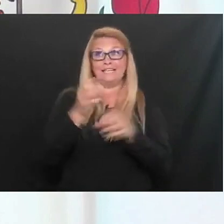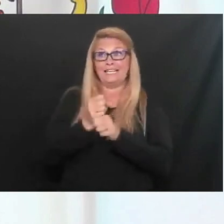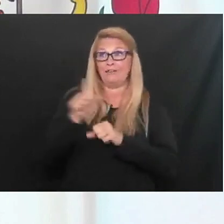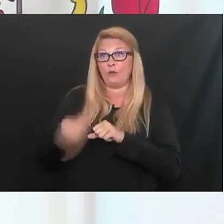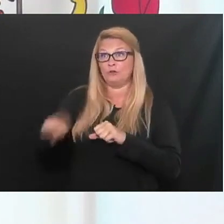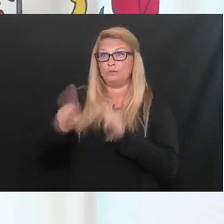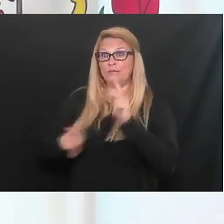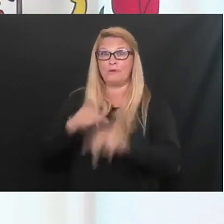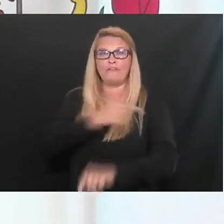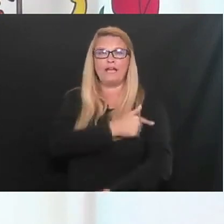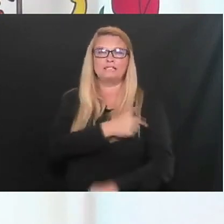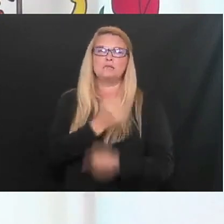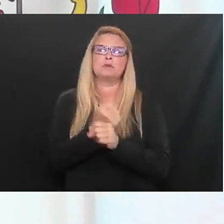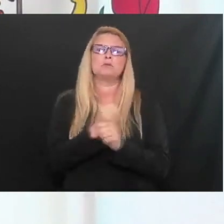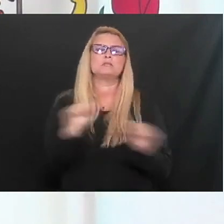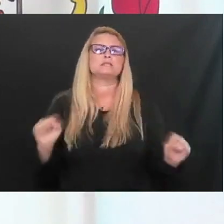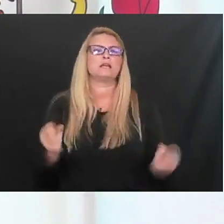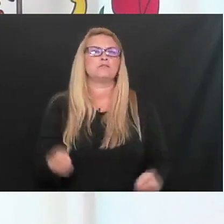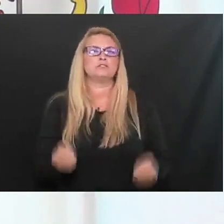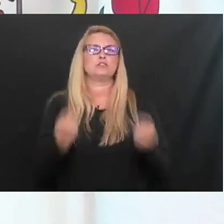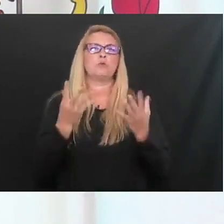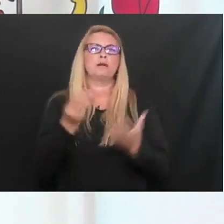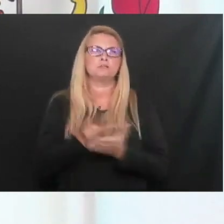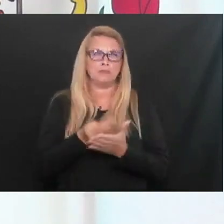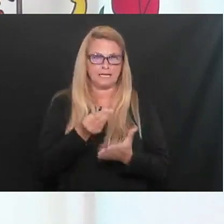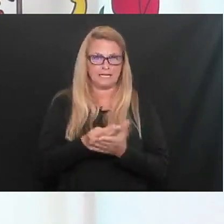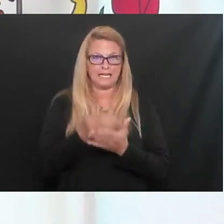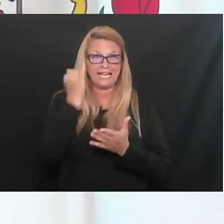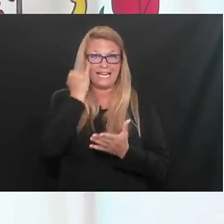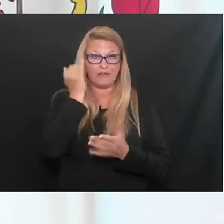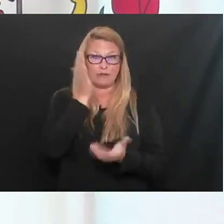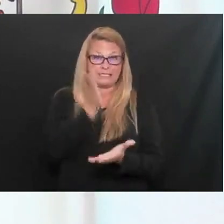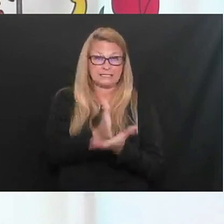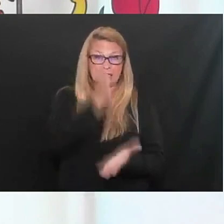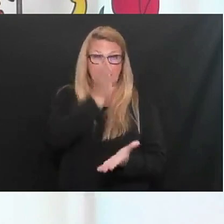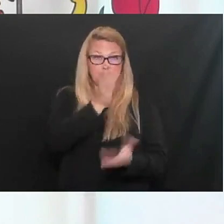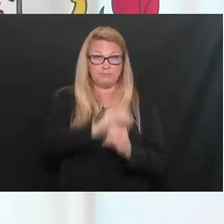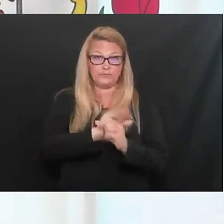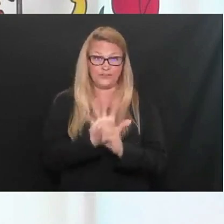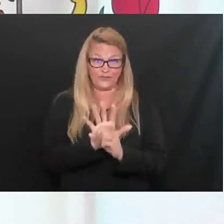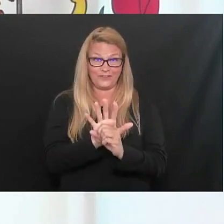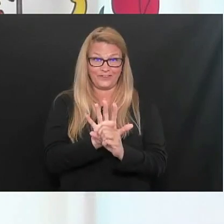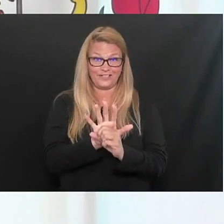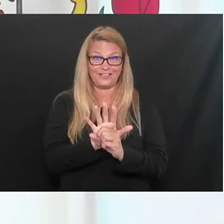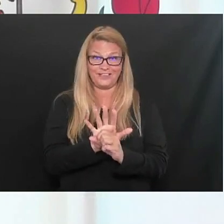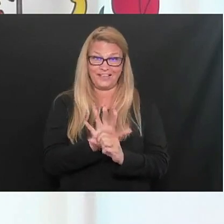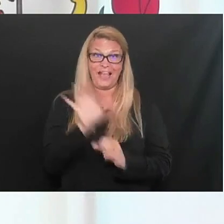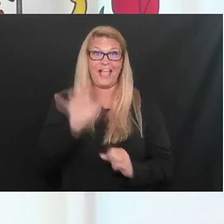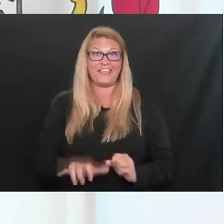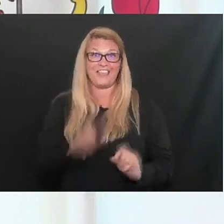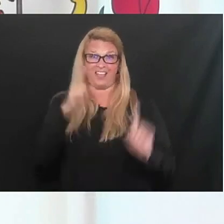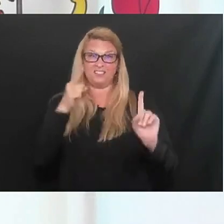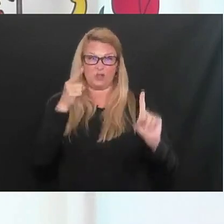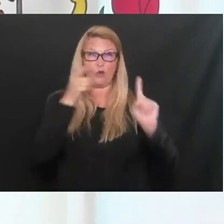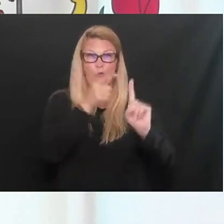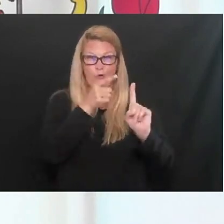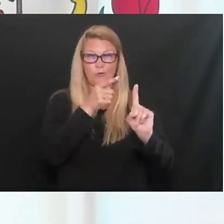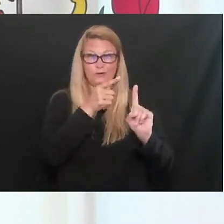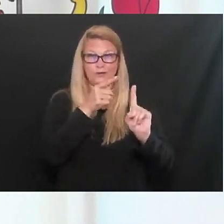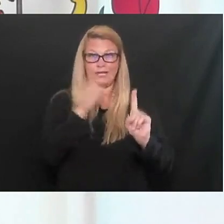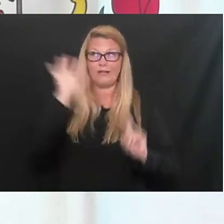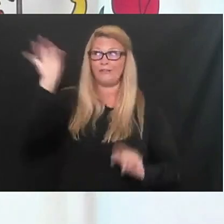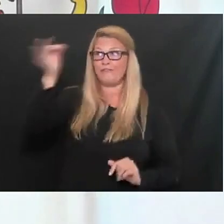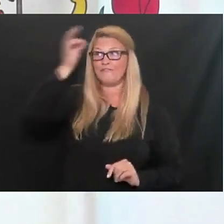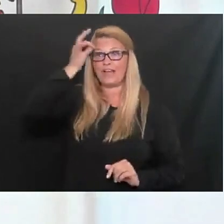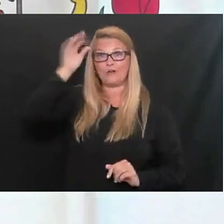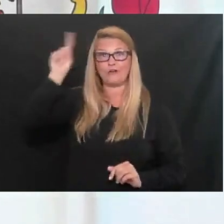we're going to save all kinds of money if we can get this thing stopped. And that's our goal. That's what the federal government